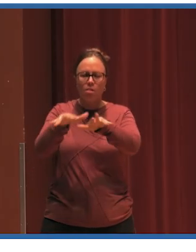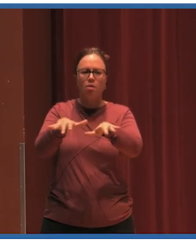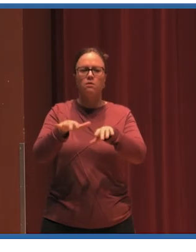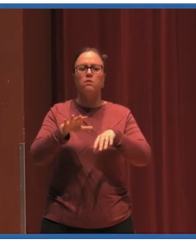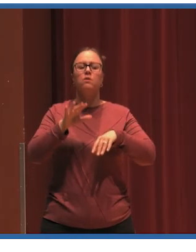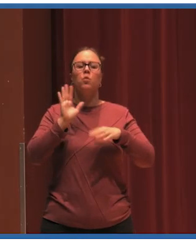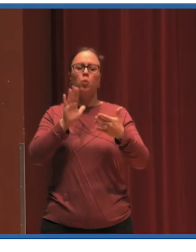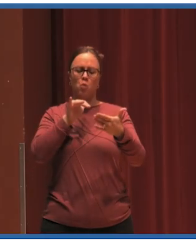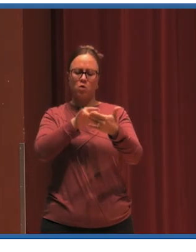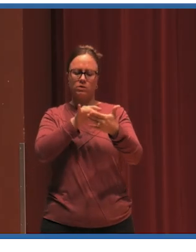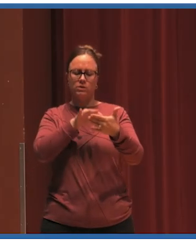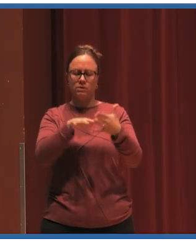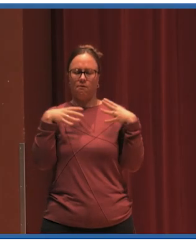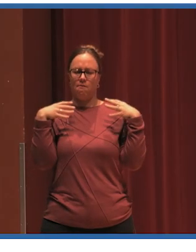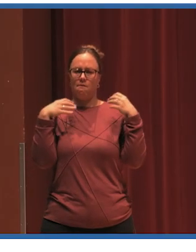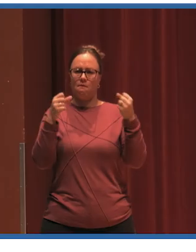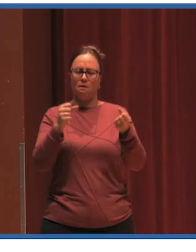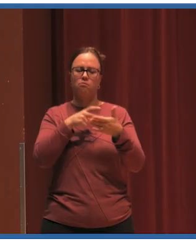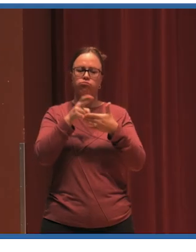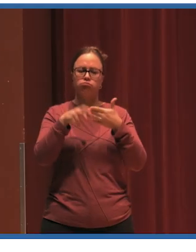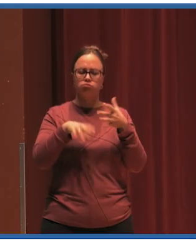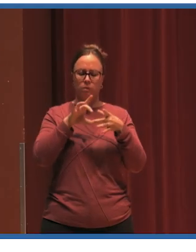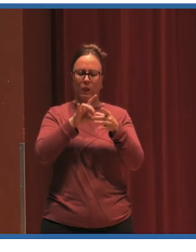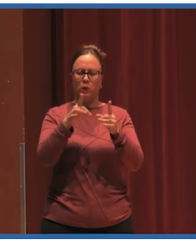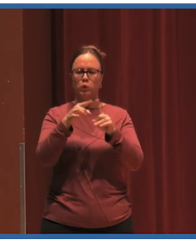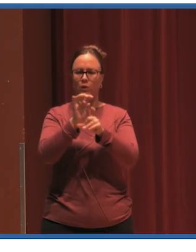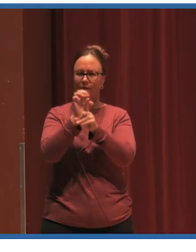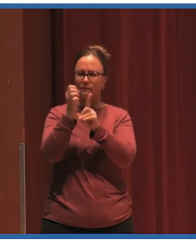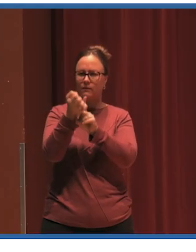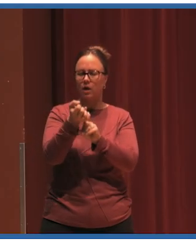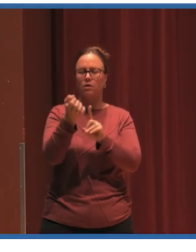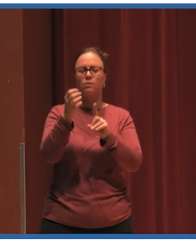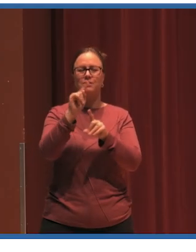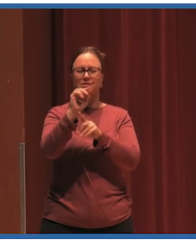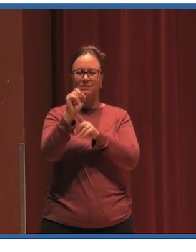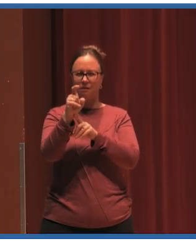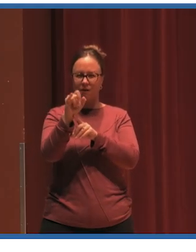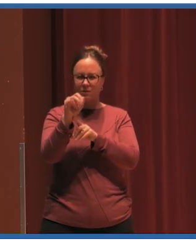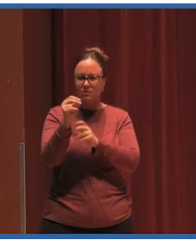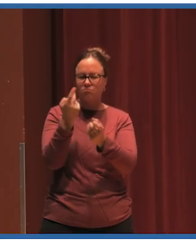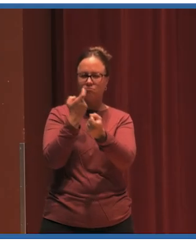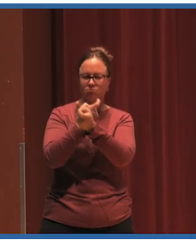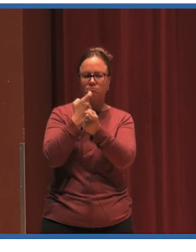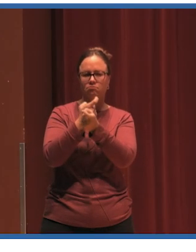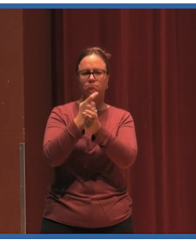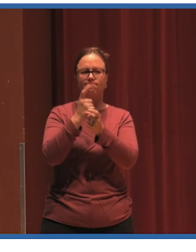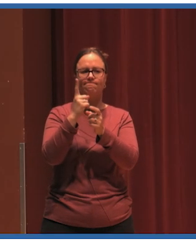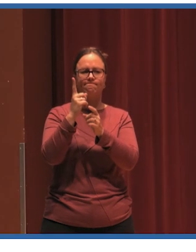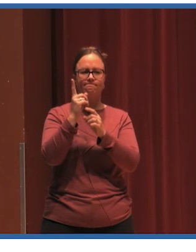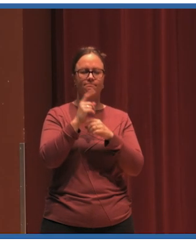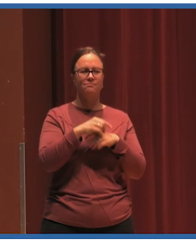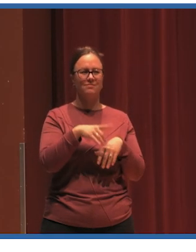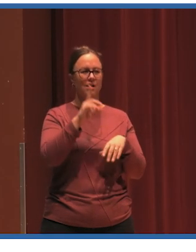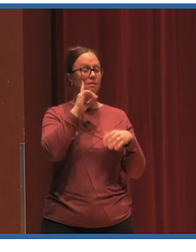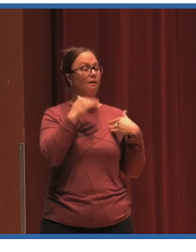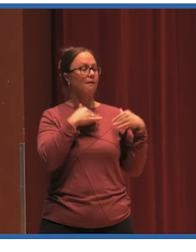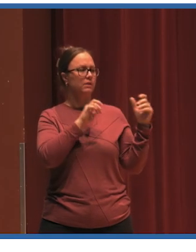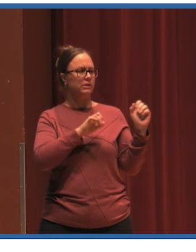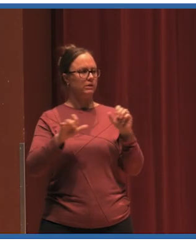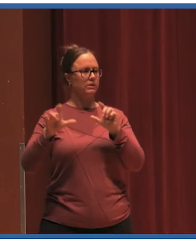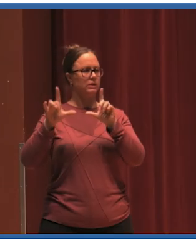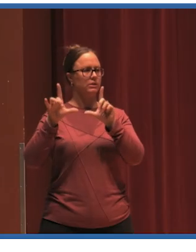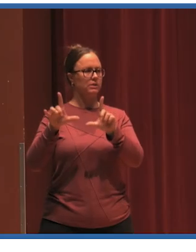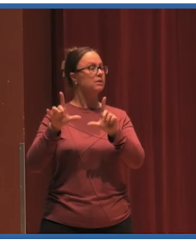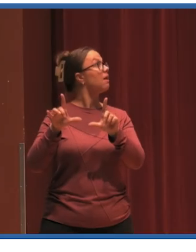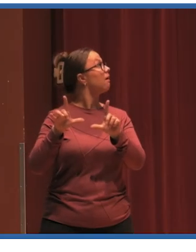outcomes related to exposure to environmental toxins. I know there's also a lot of great resources here at Drake, which I think we have in a slide coming up after